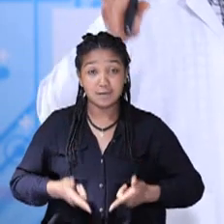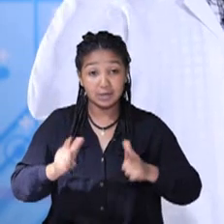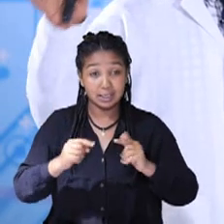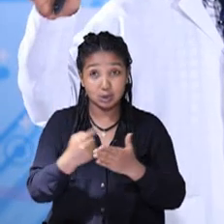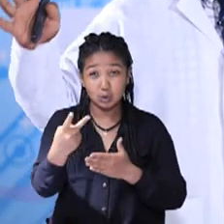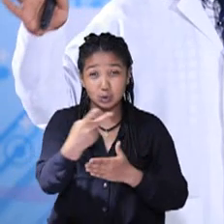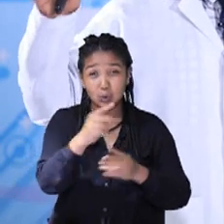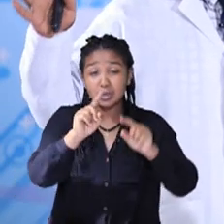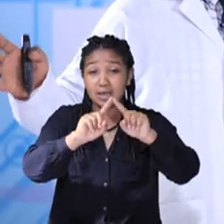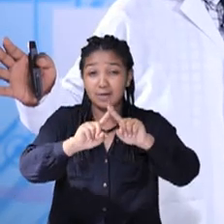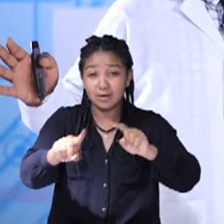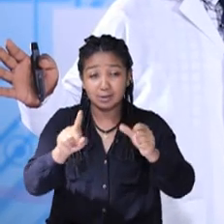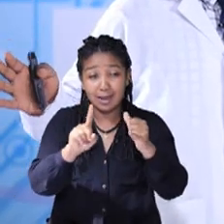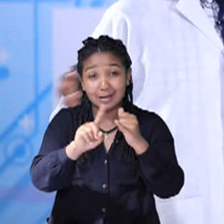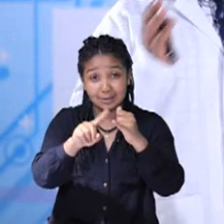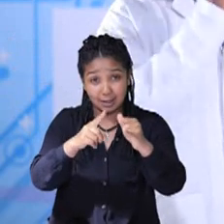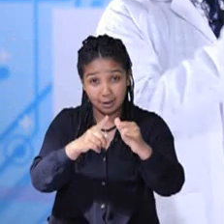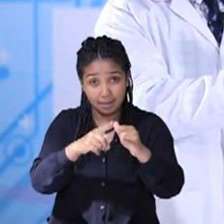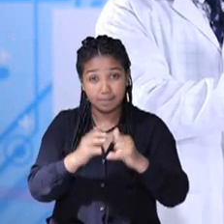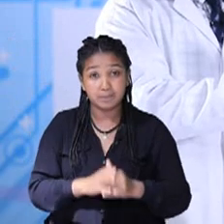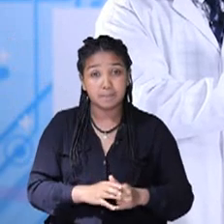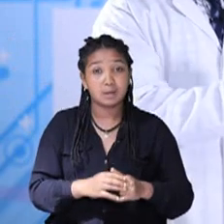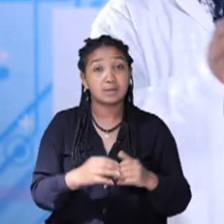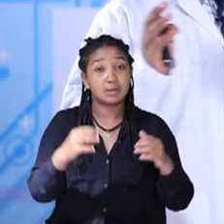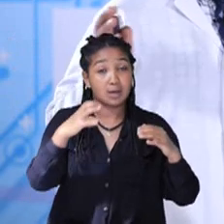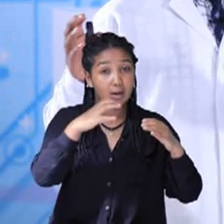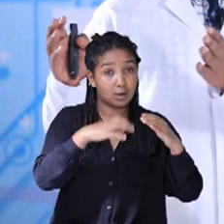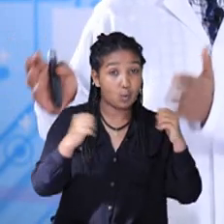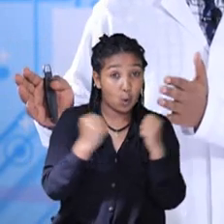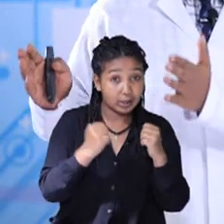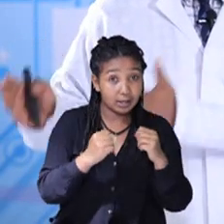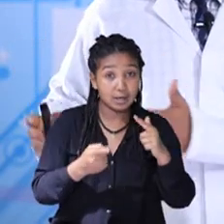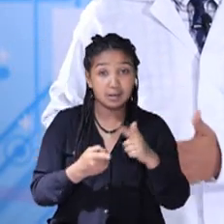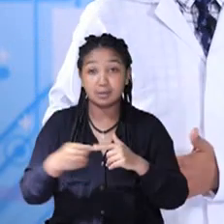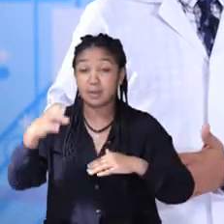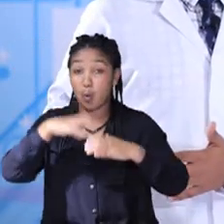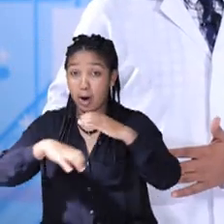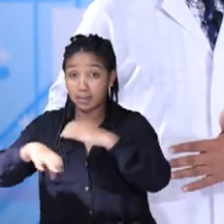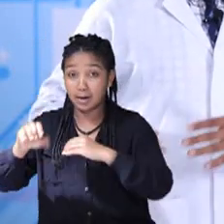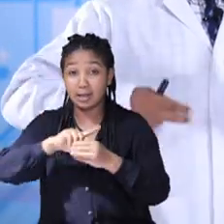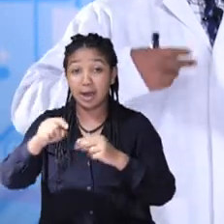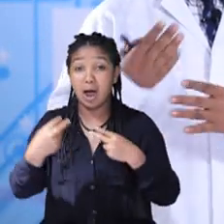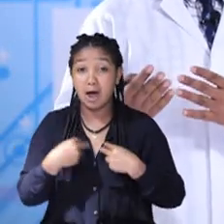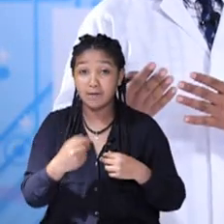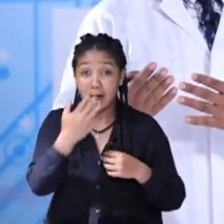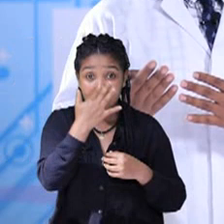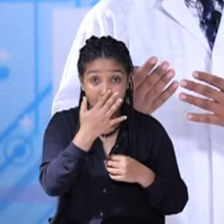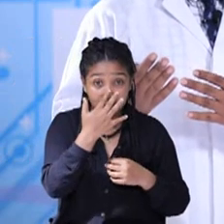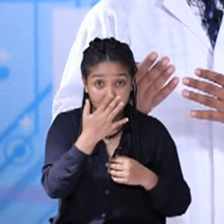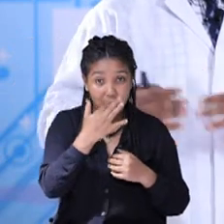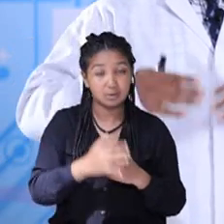in these 2 different extremes, in the colder area and in the warmer area, have